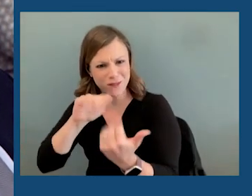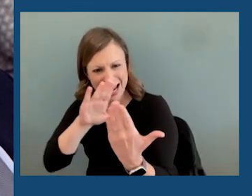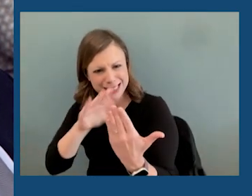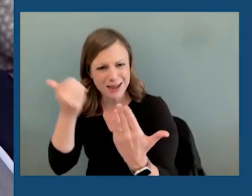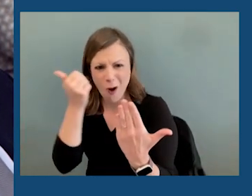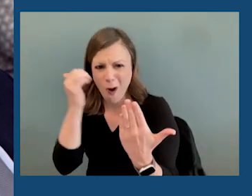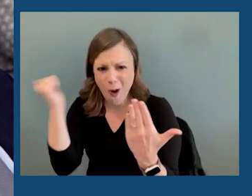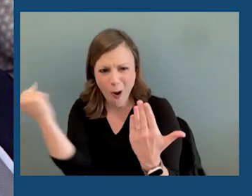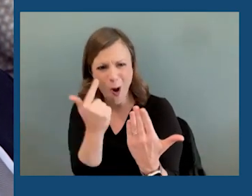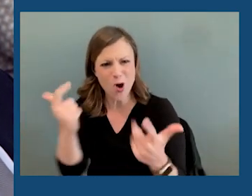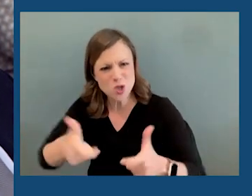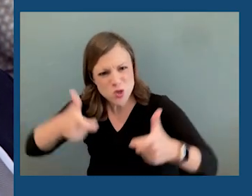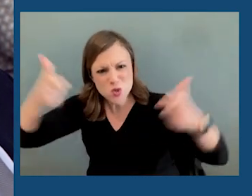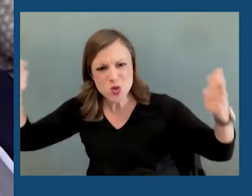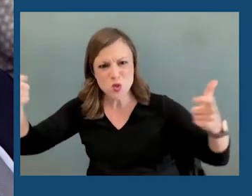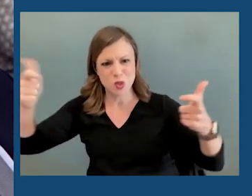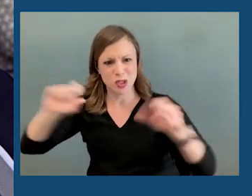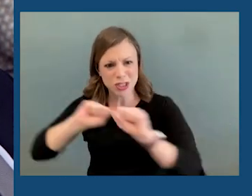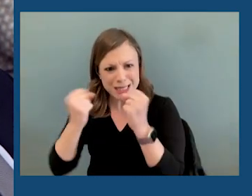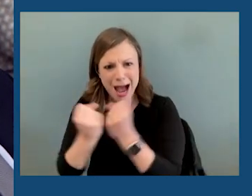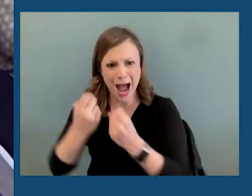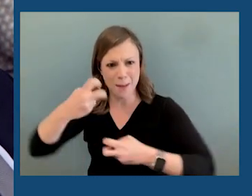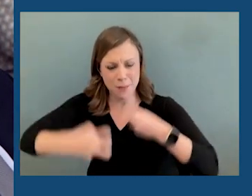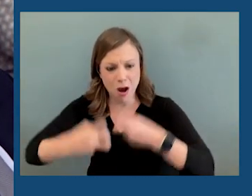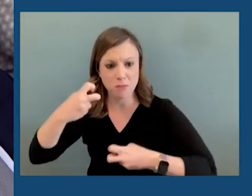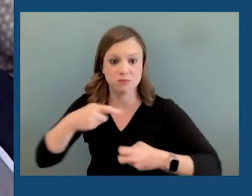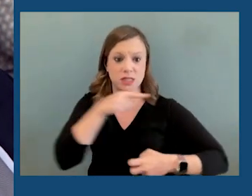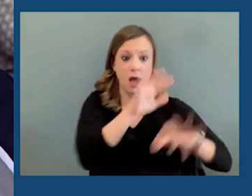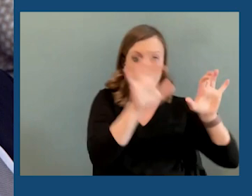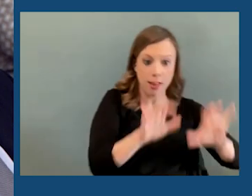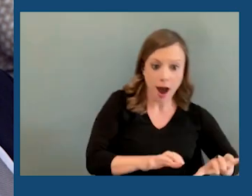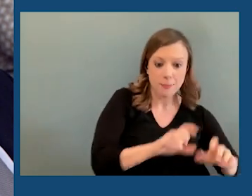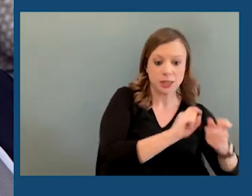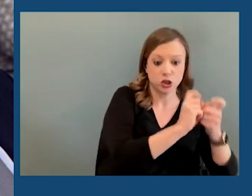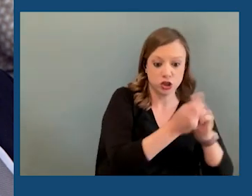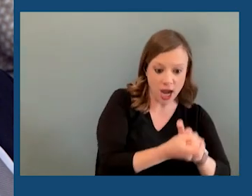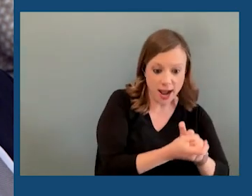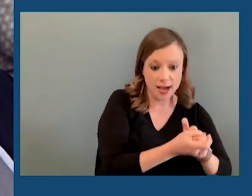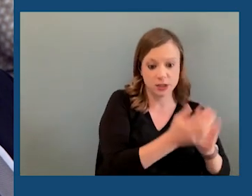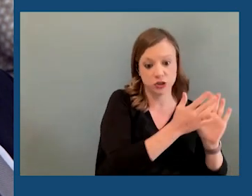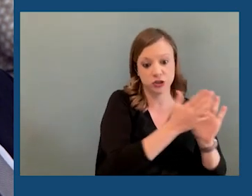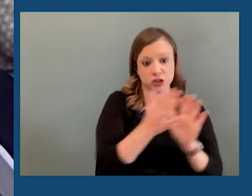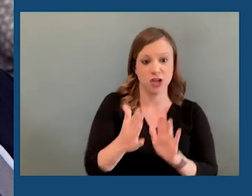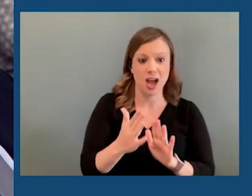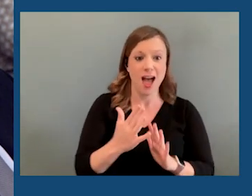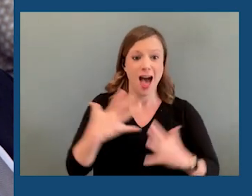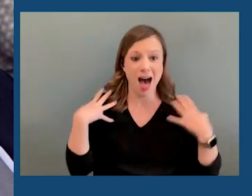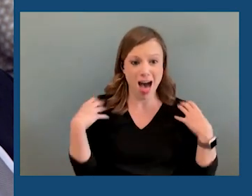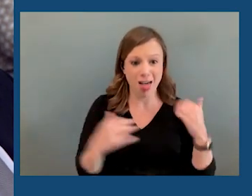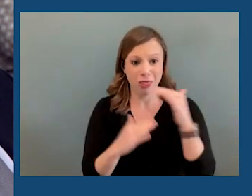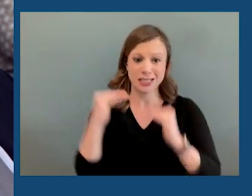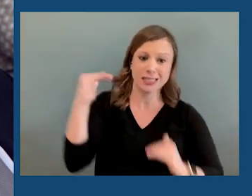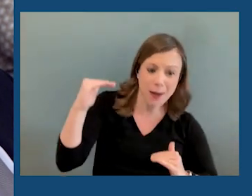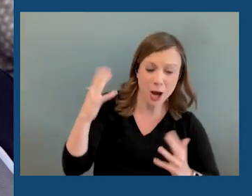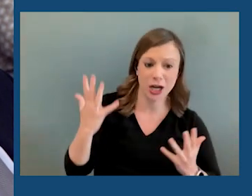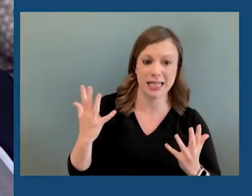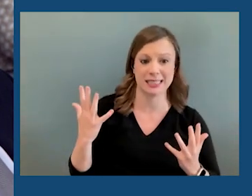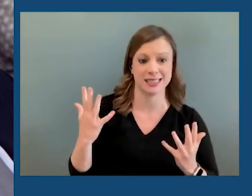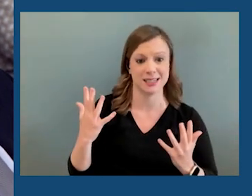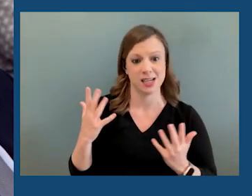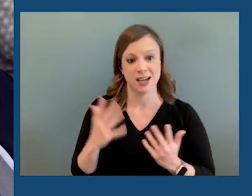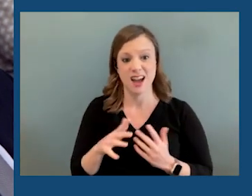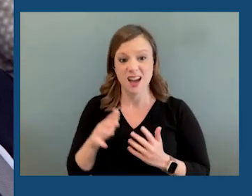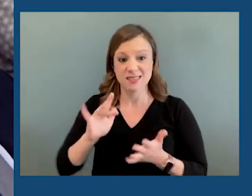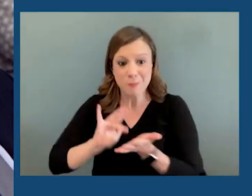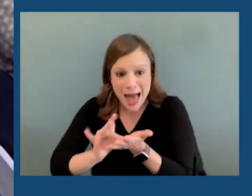change, we have climate and health disparities questions, and health and AI, and